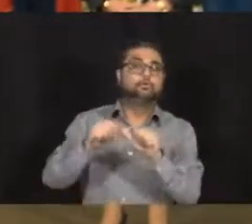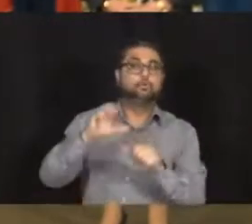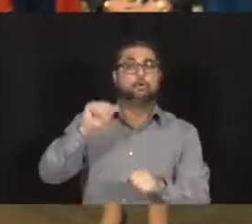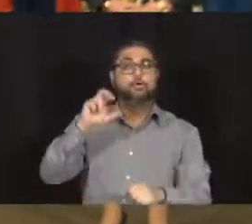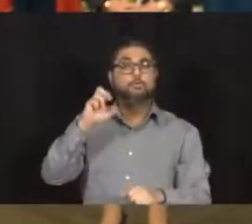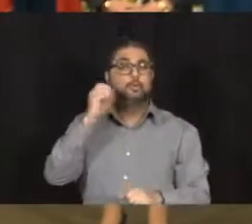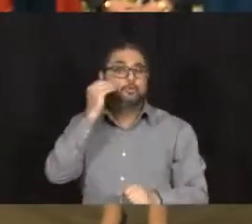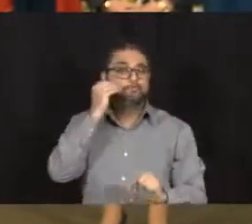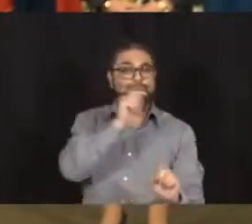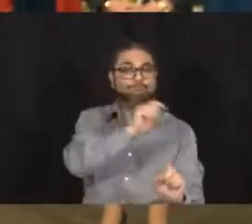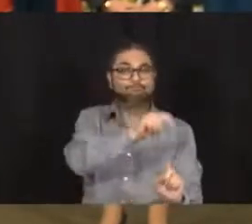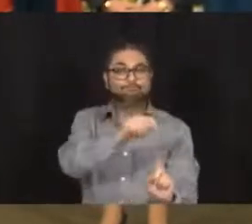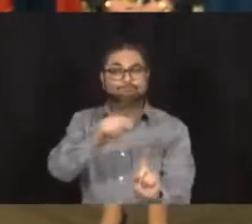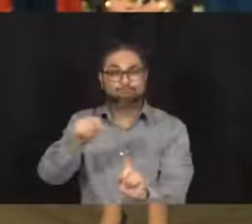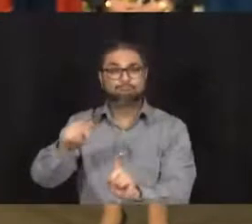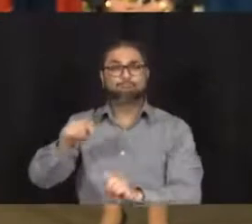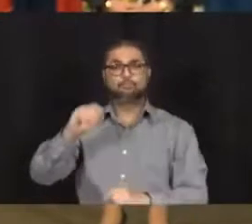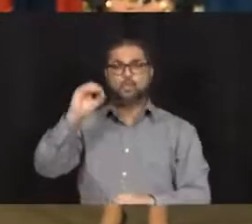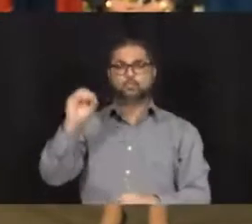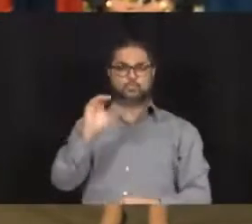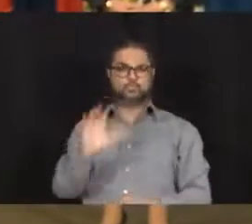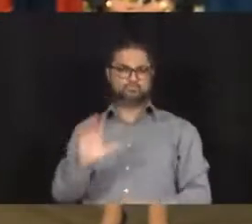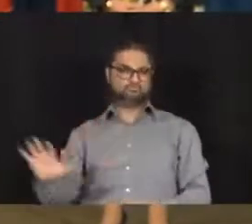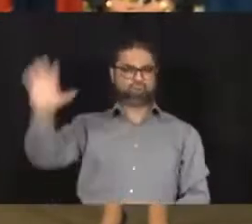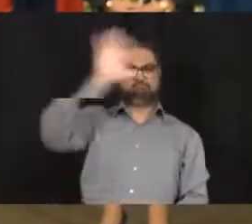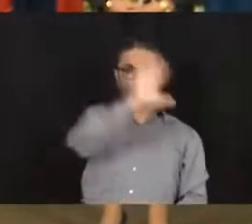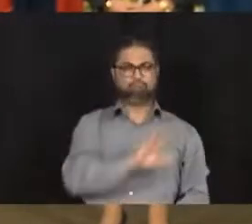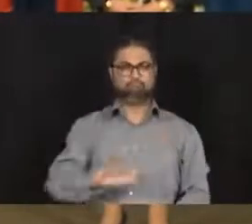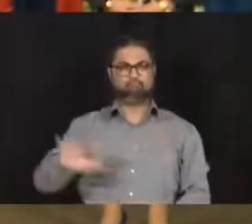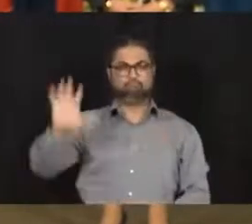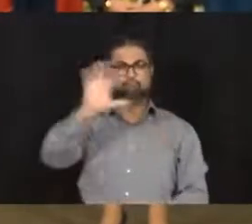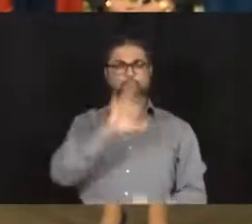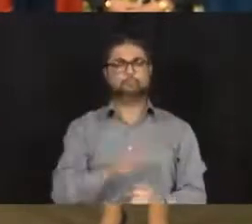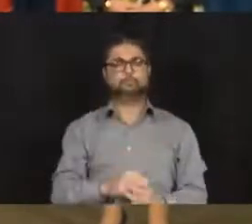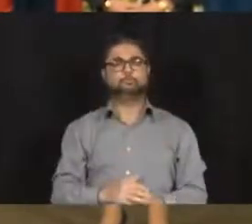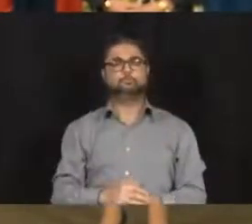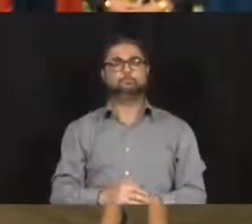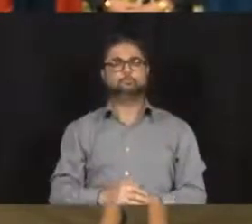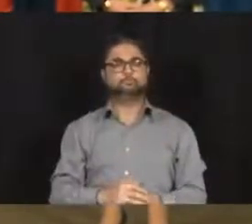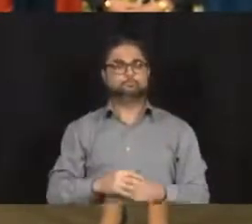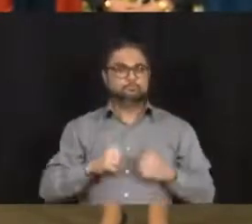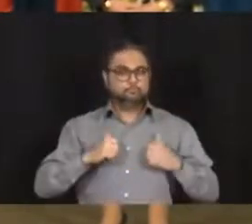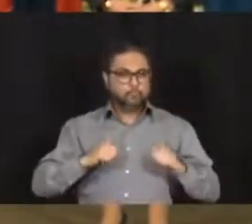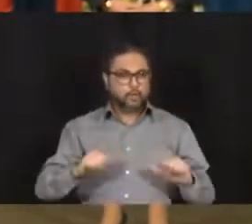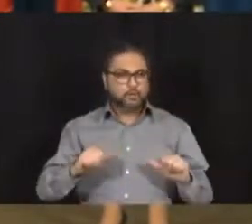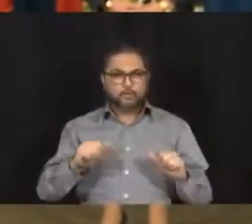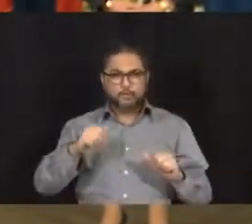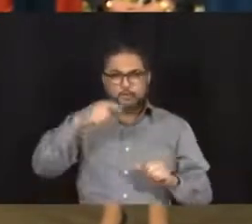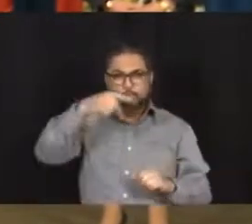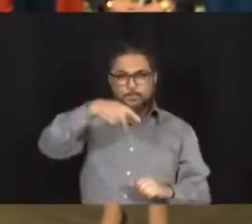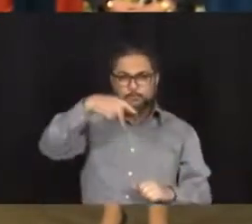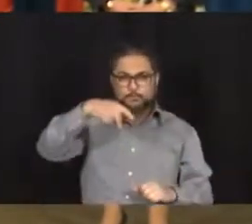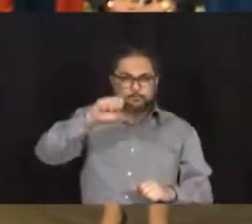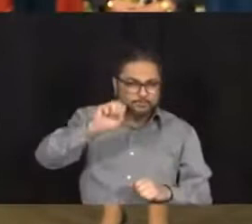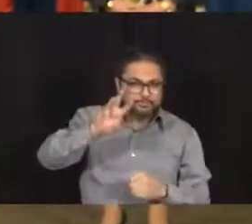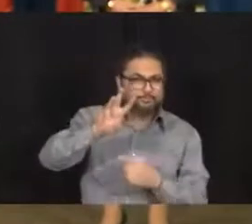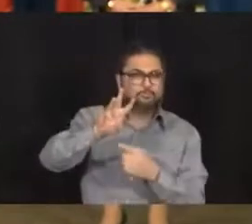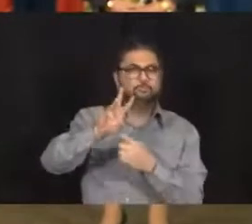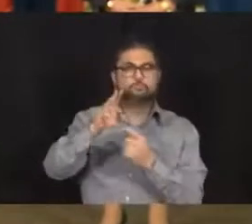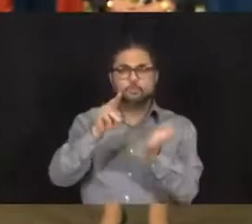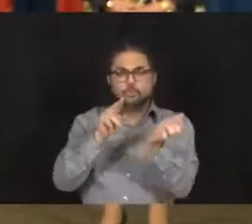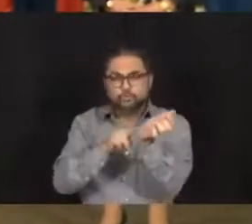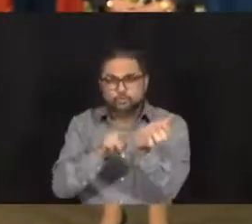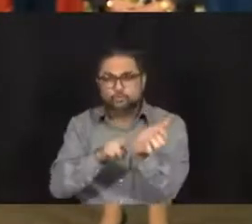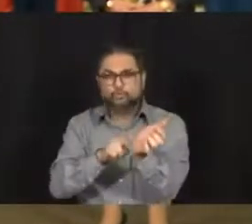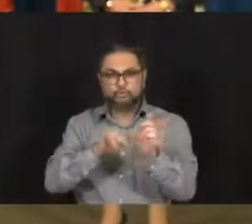to maintain both personal support workers as well as nurses. What is the province